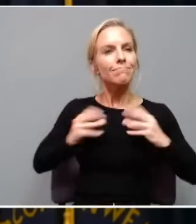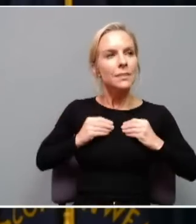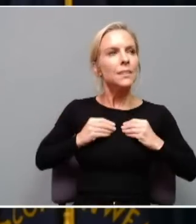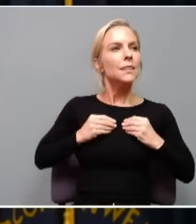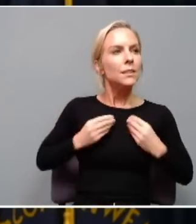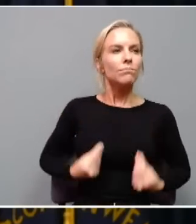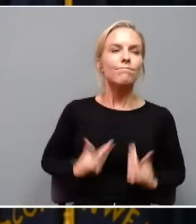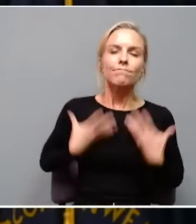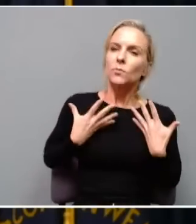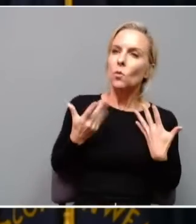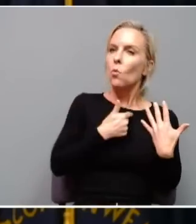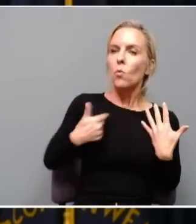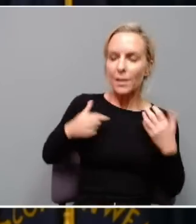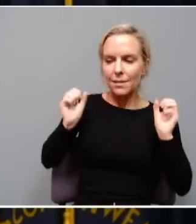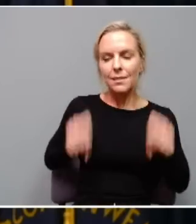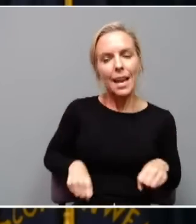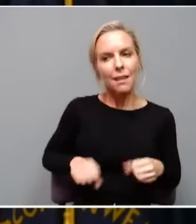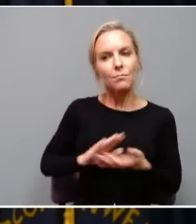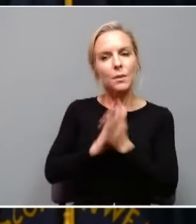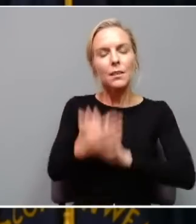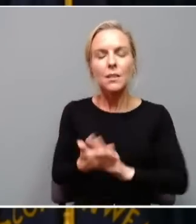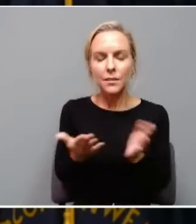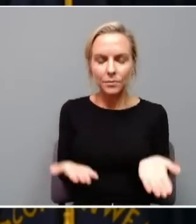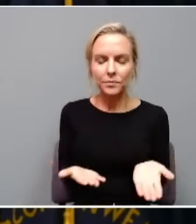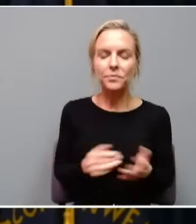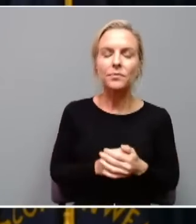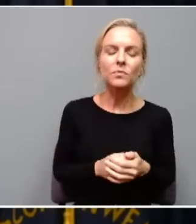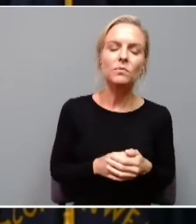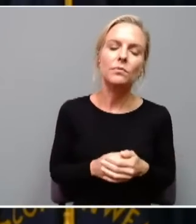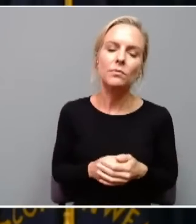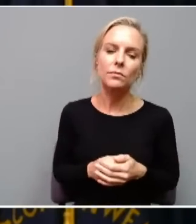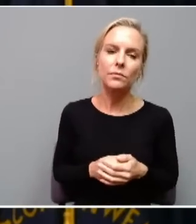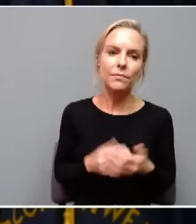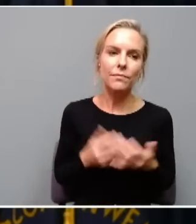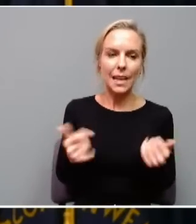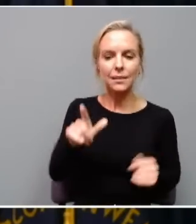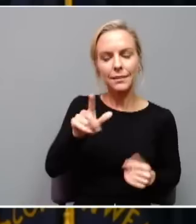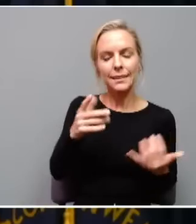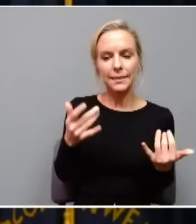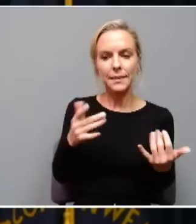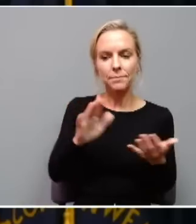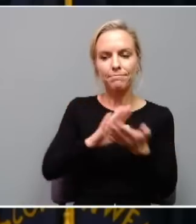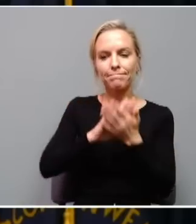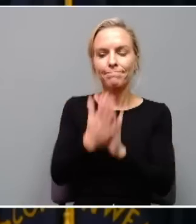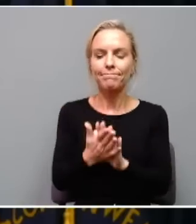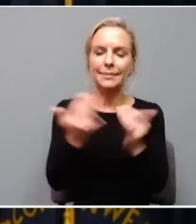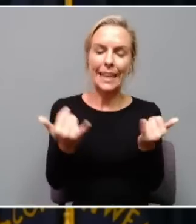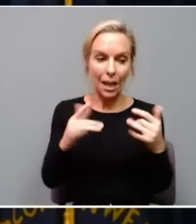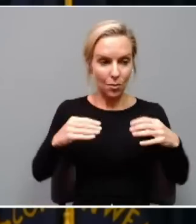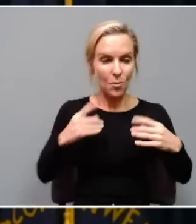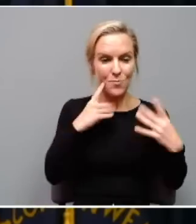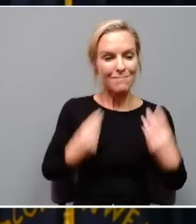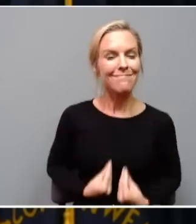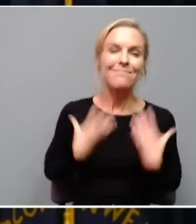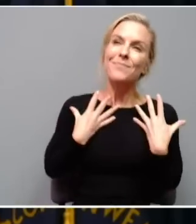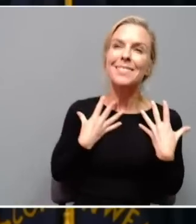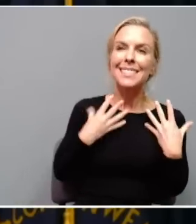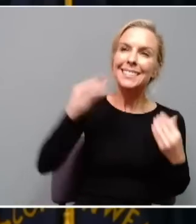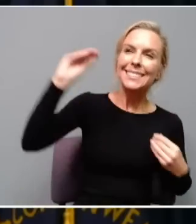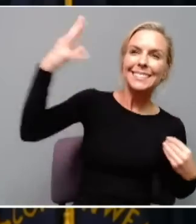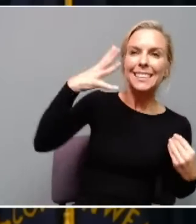be. So with that, we'll have to turn a little to that darkness. Our update today on